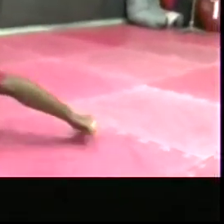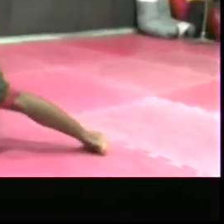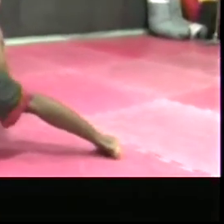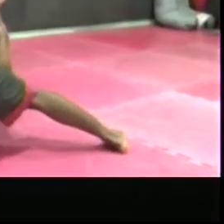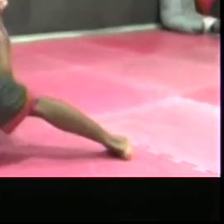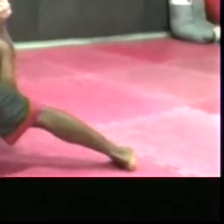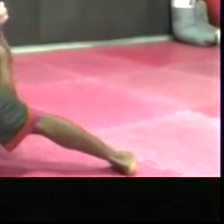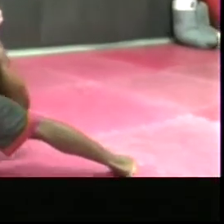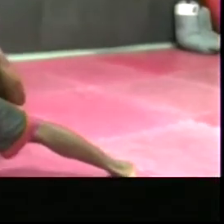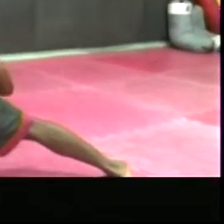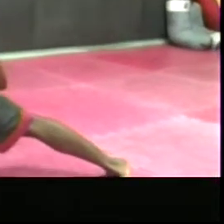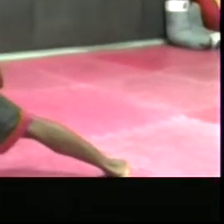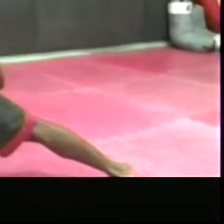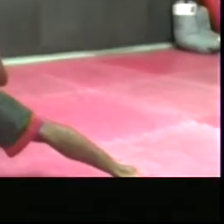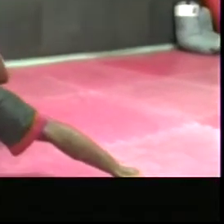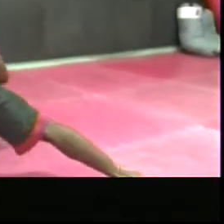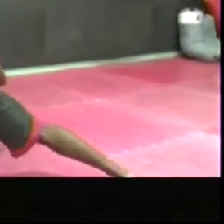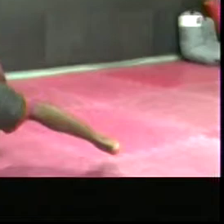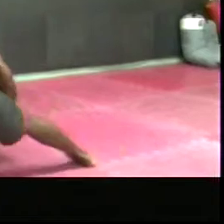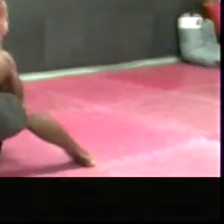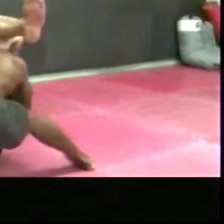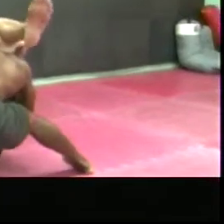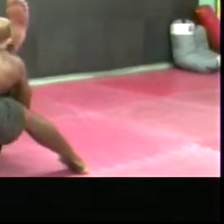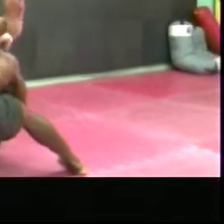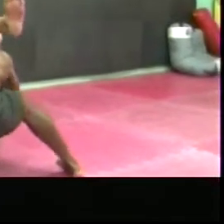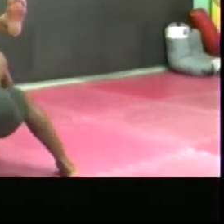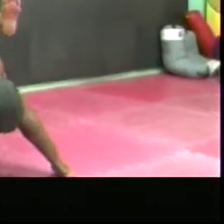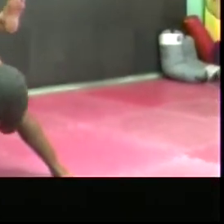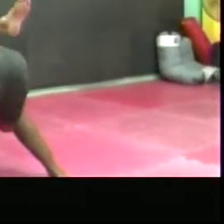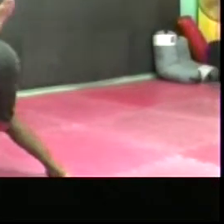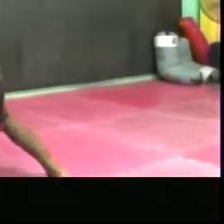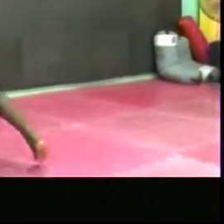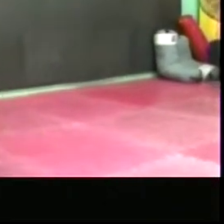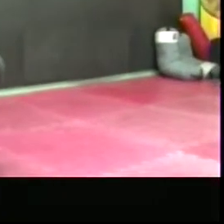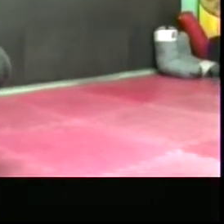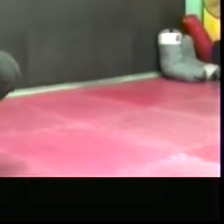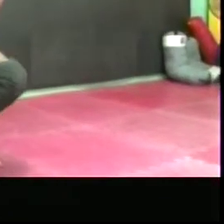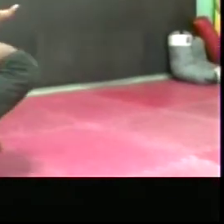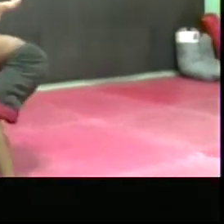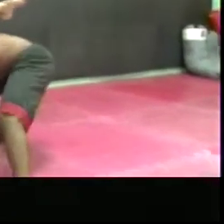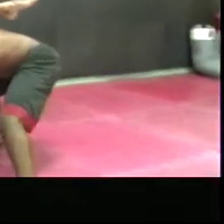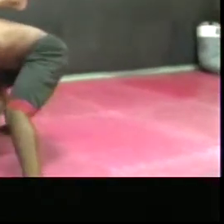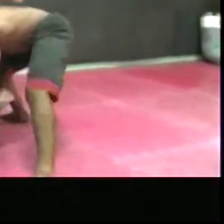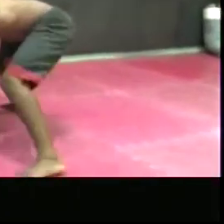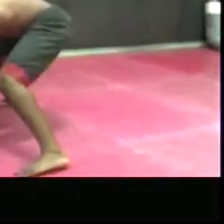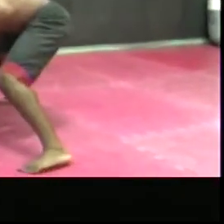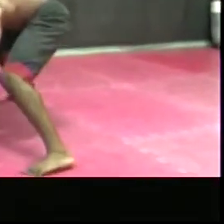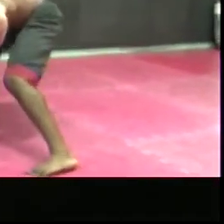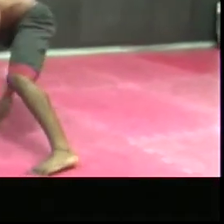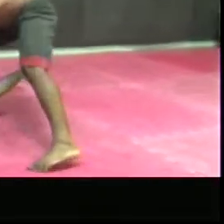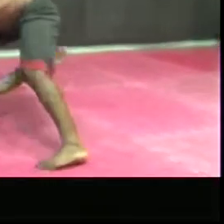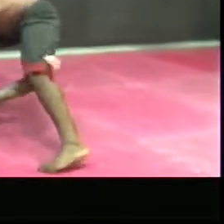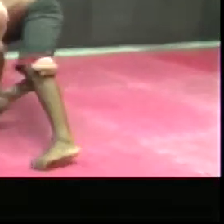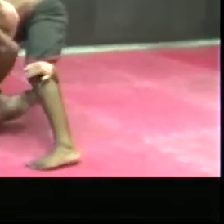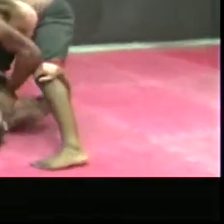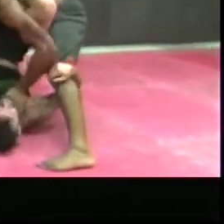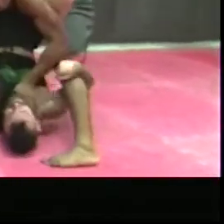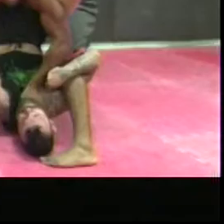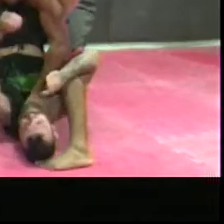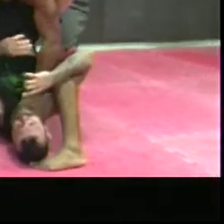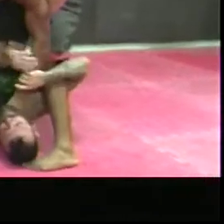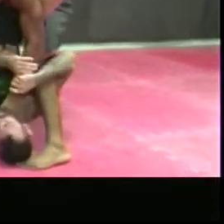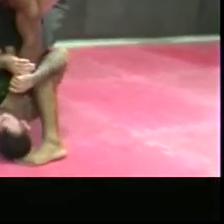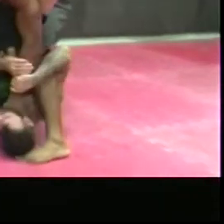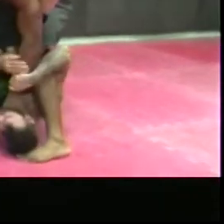nice fun roll with the boys, gave a little mini seminar, and we had a good time. I think we learned something. I think we all